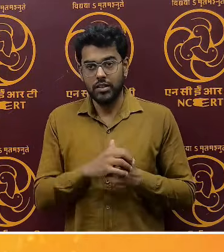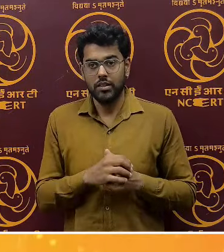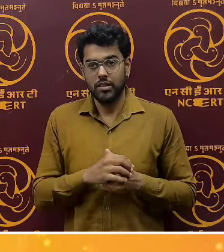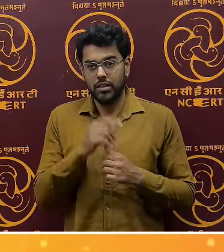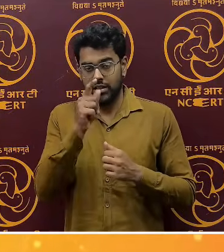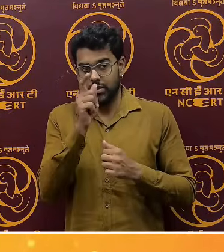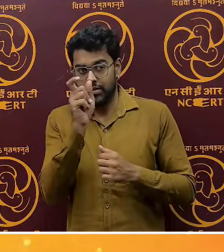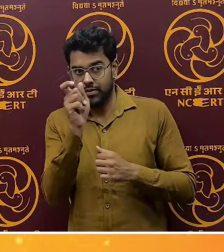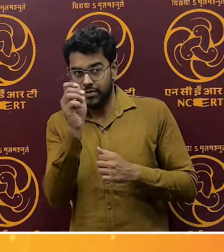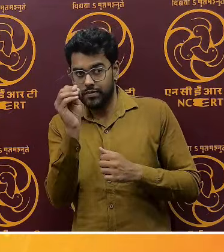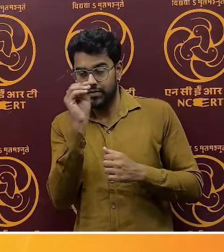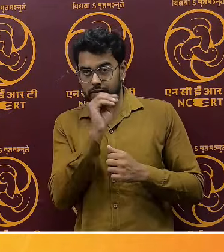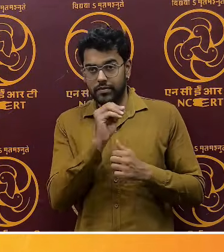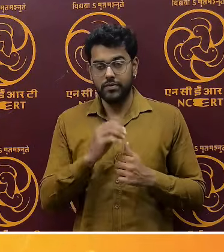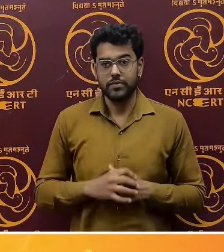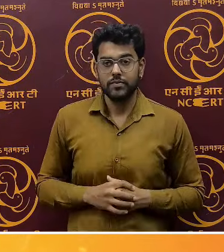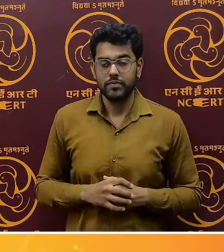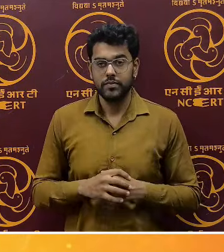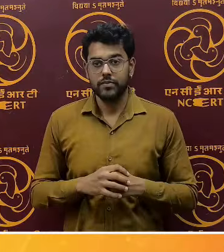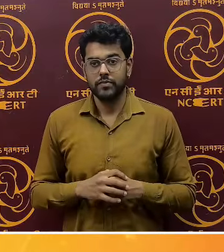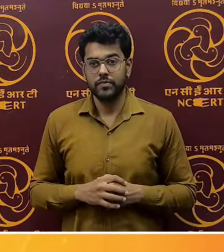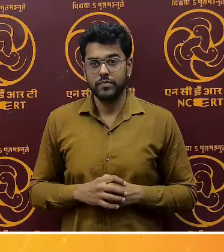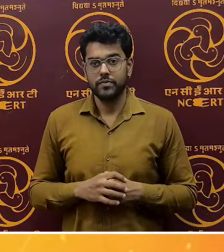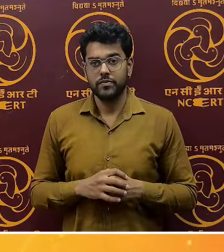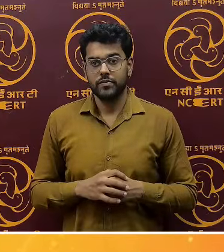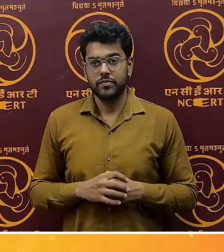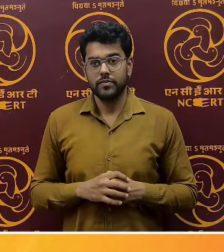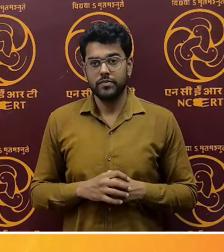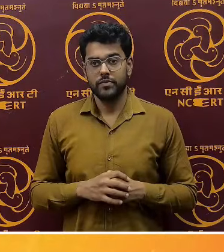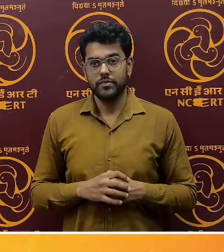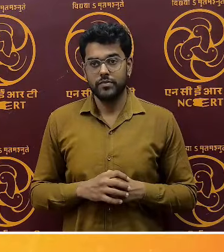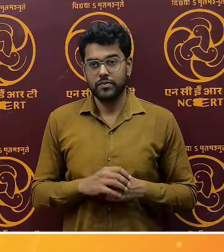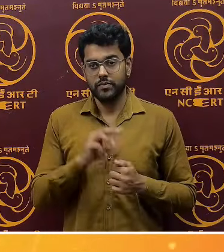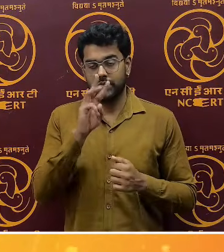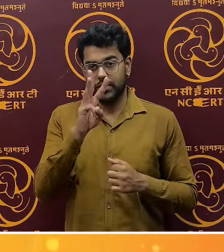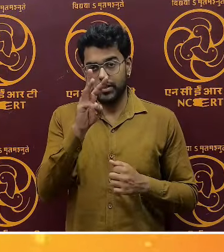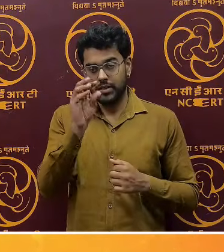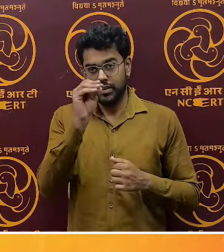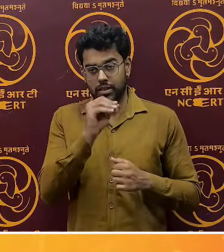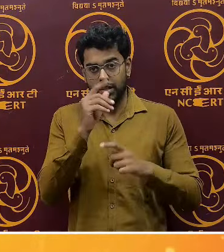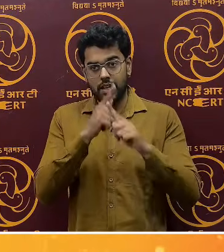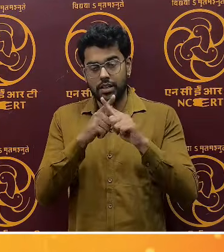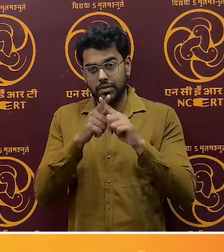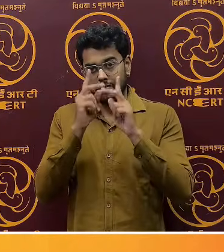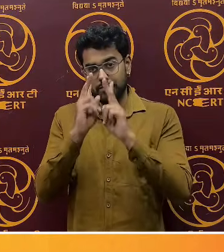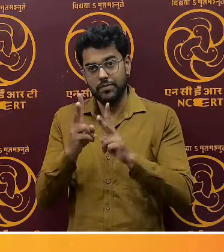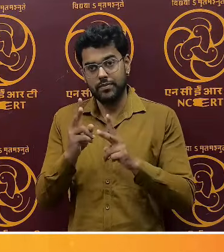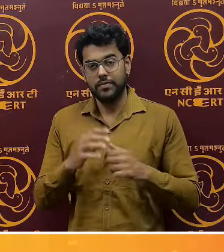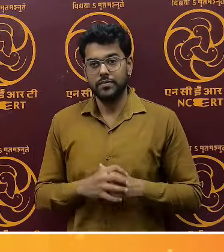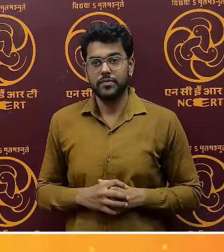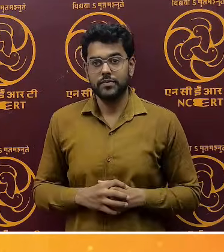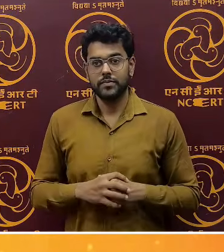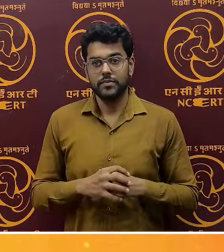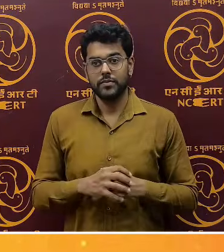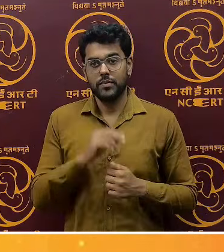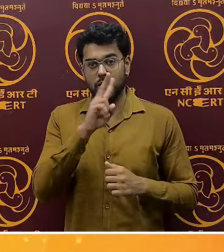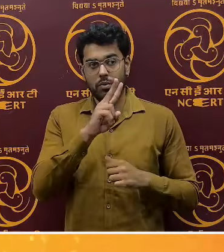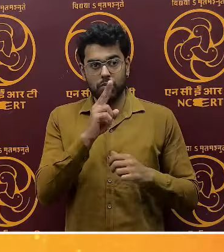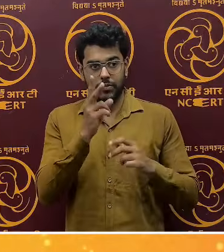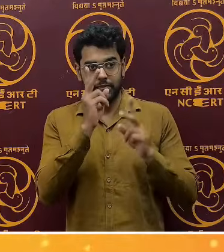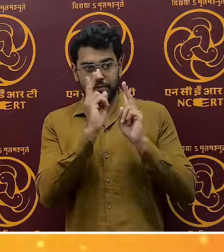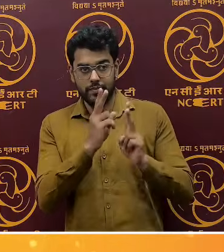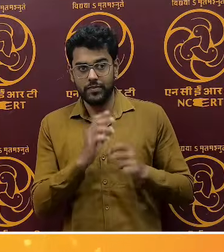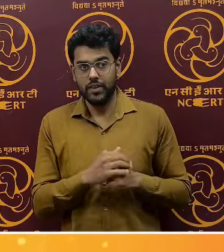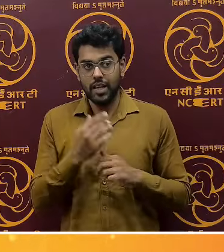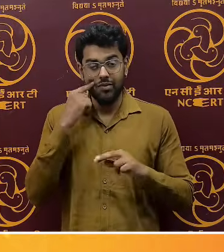this term as well as from this term. Got it. I will take 3 out, x will remain here and 2 will remain here,